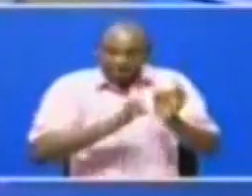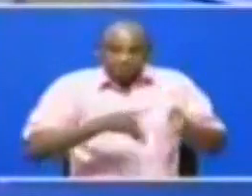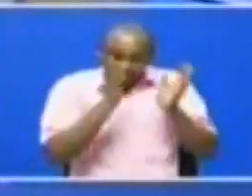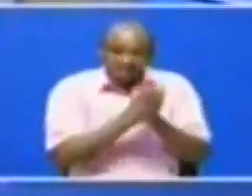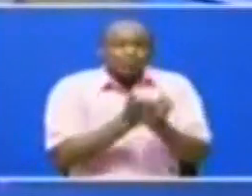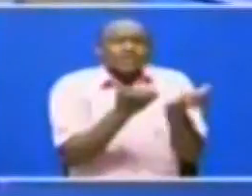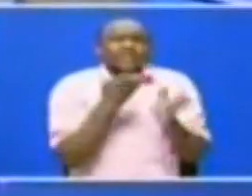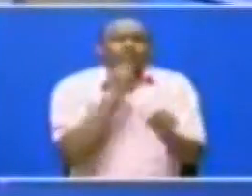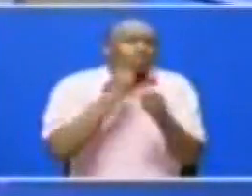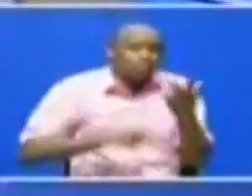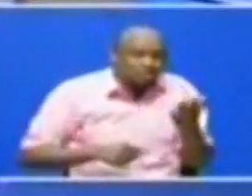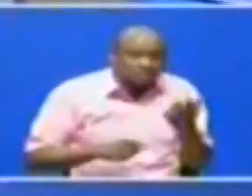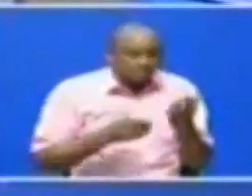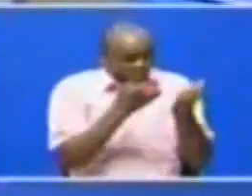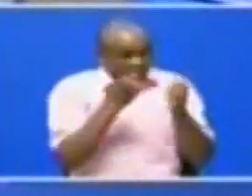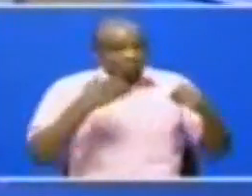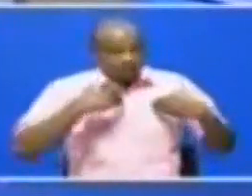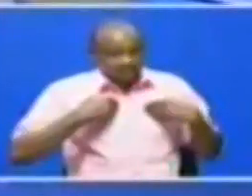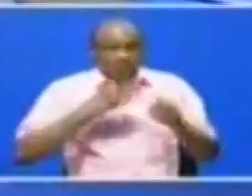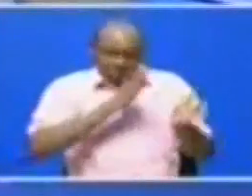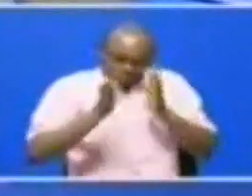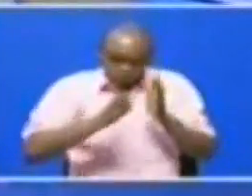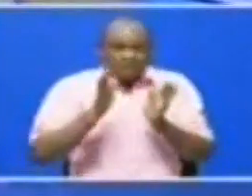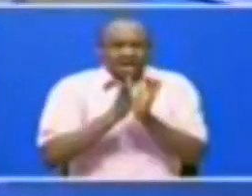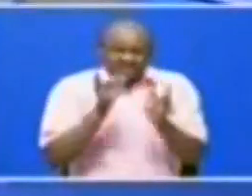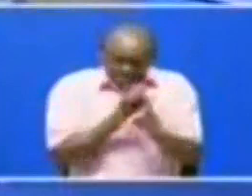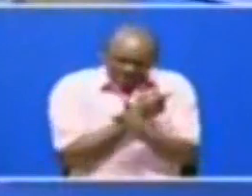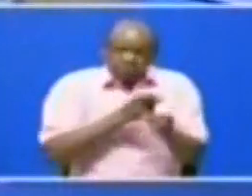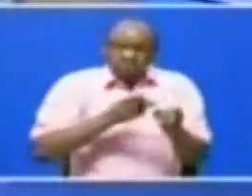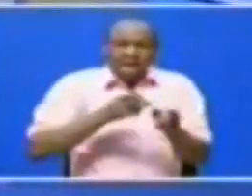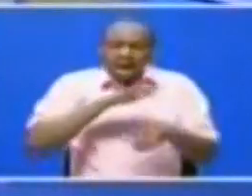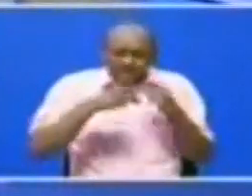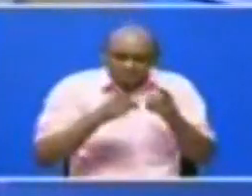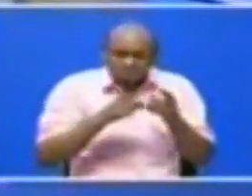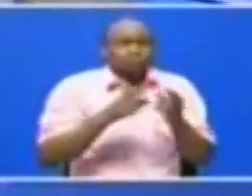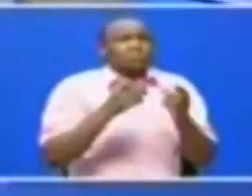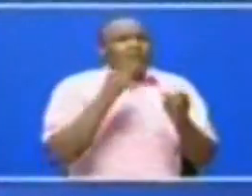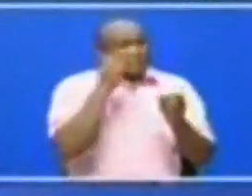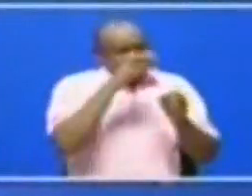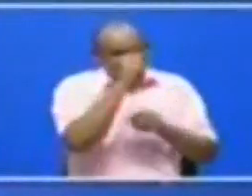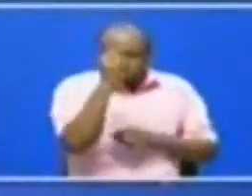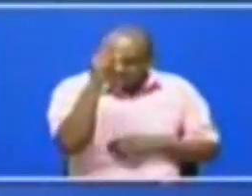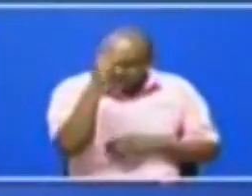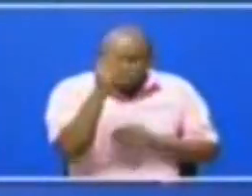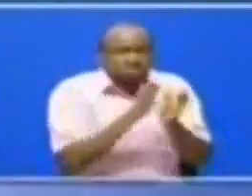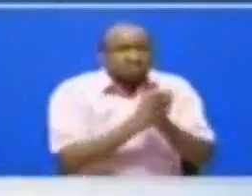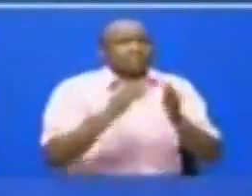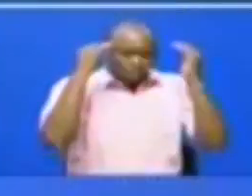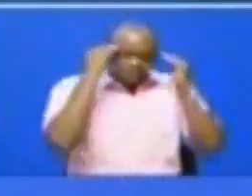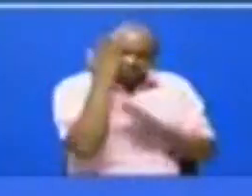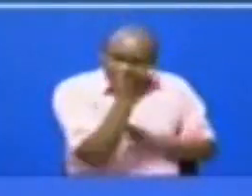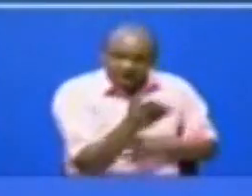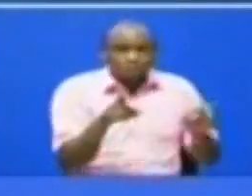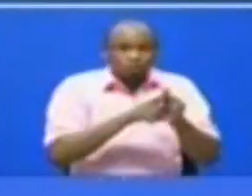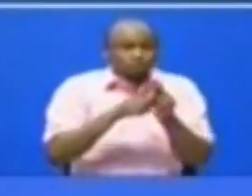do we need to do? We need to have proper checks and balances, both in terms of party agents, in terms of the judiciary, in terms of even